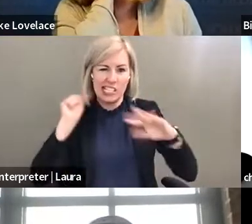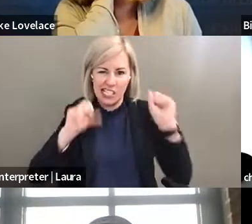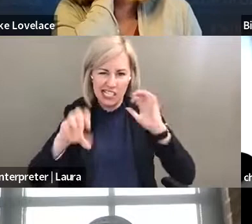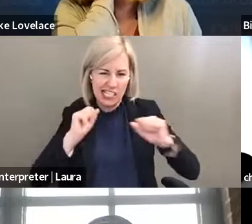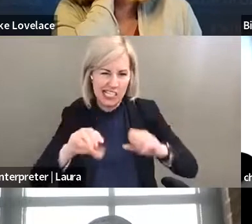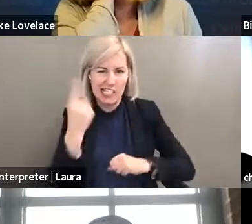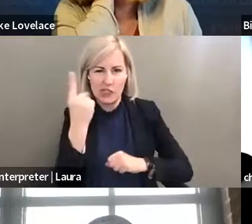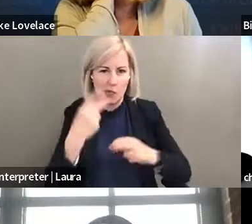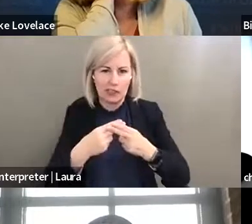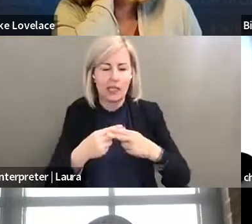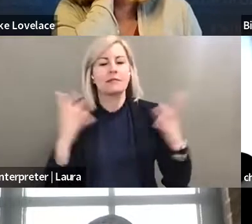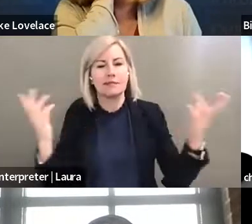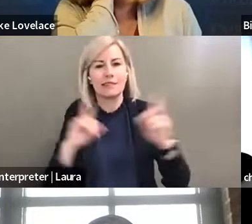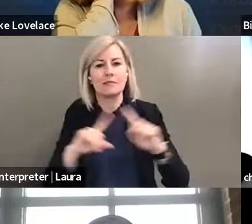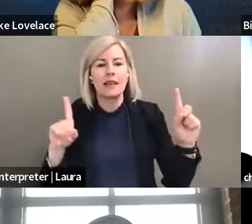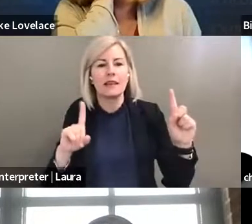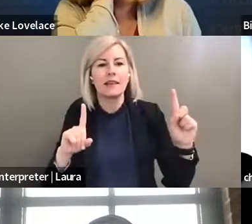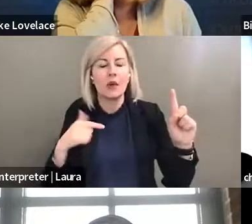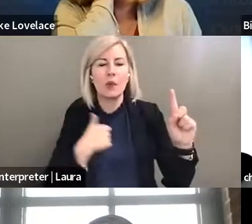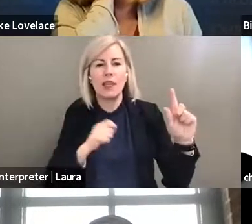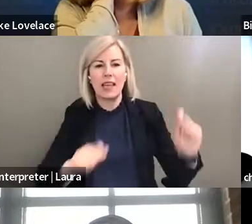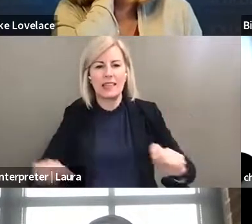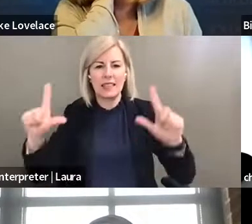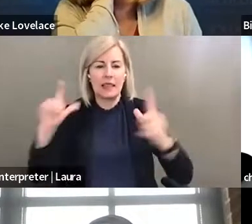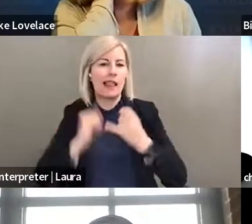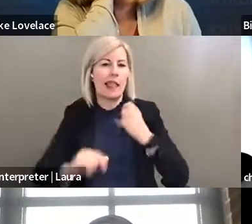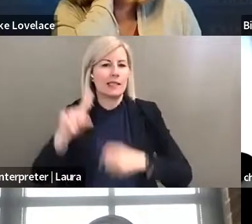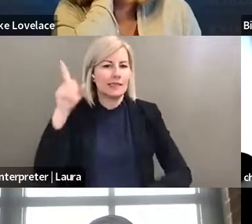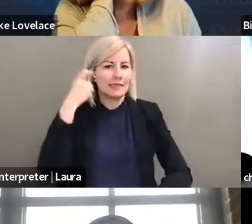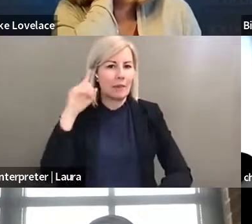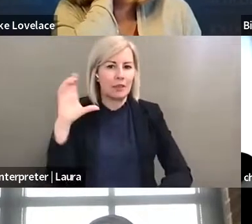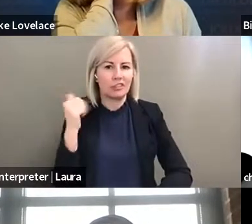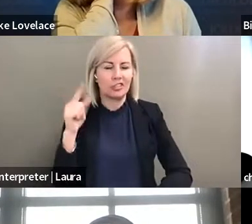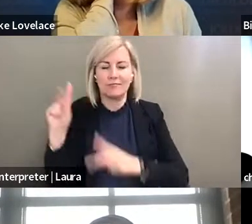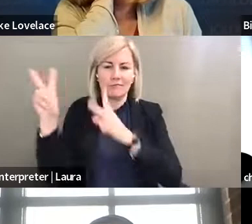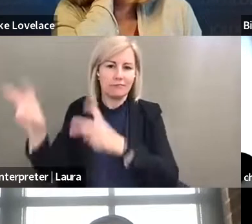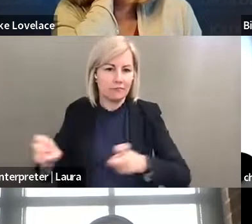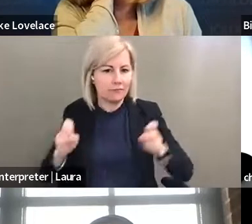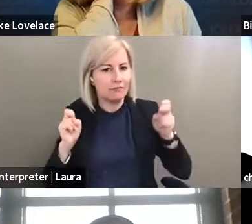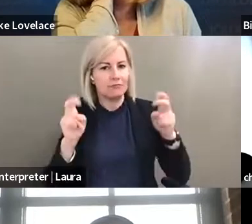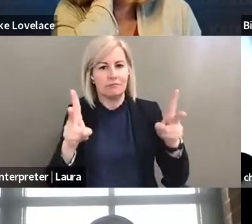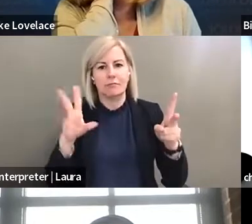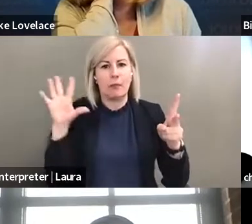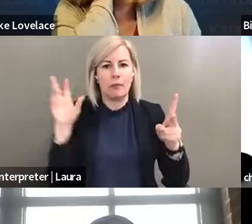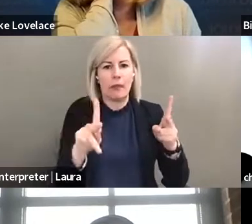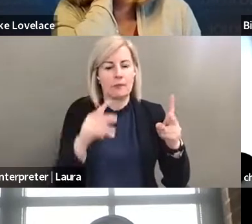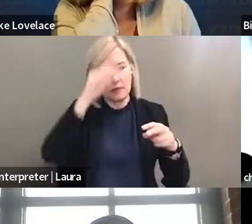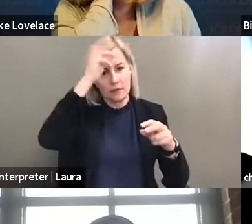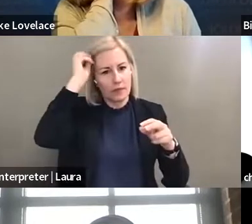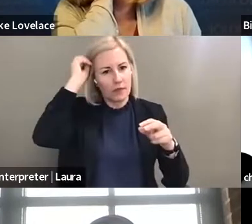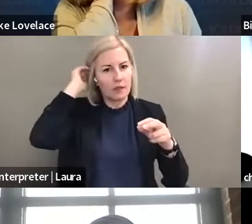screen, but this is something that we had up at the last Capital chat, and I just copied and put it back in here. It's also been